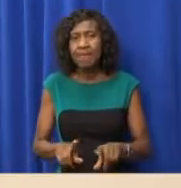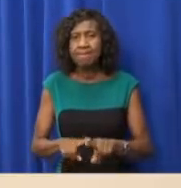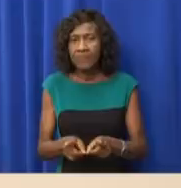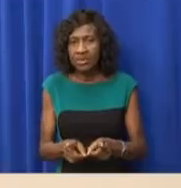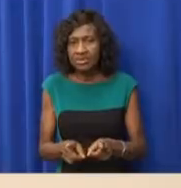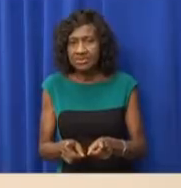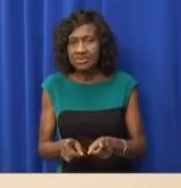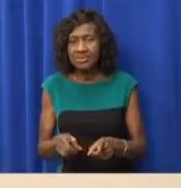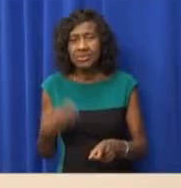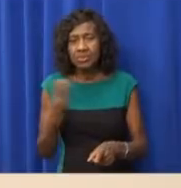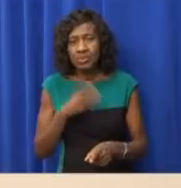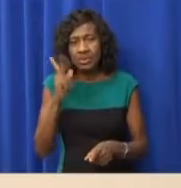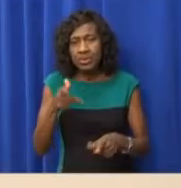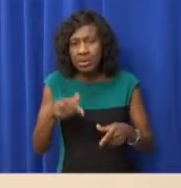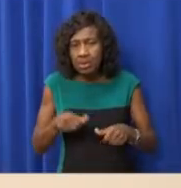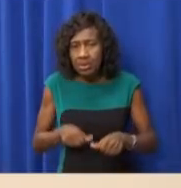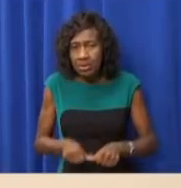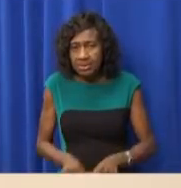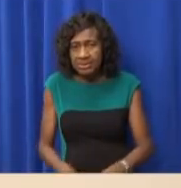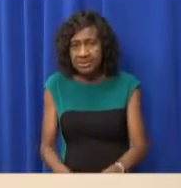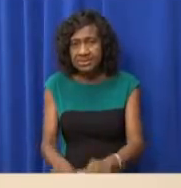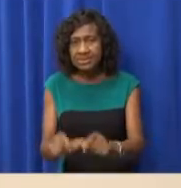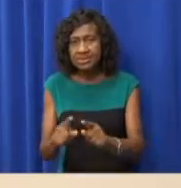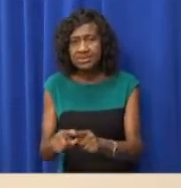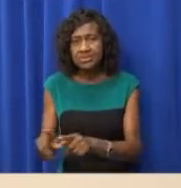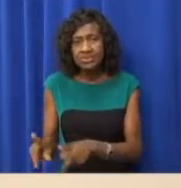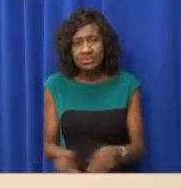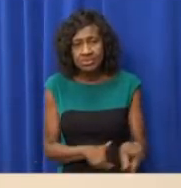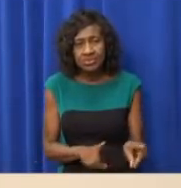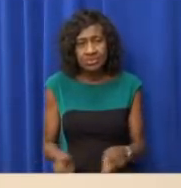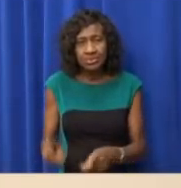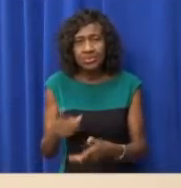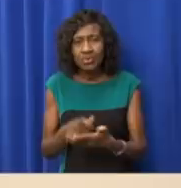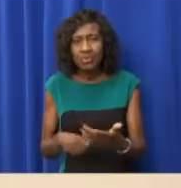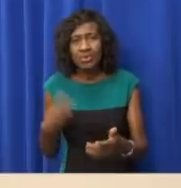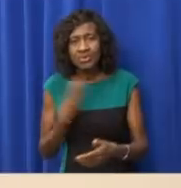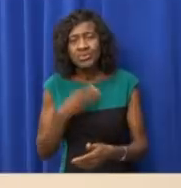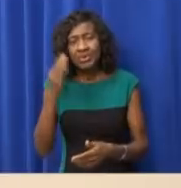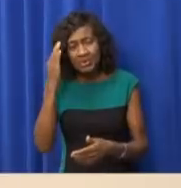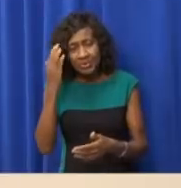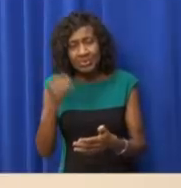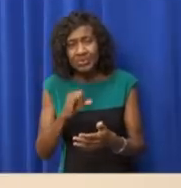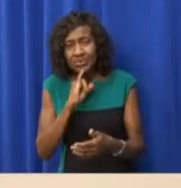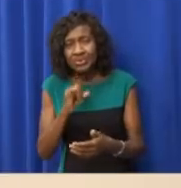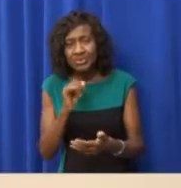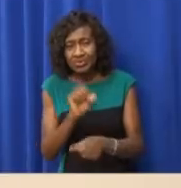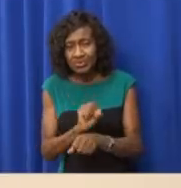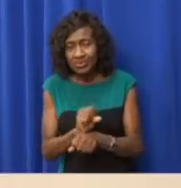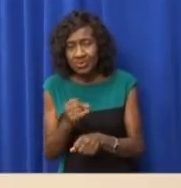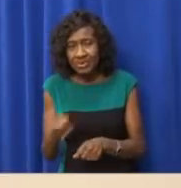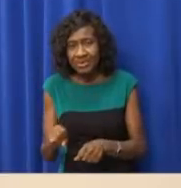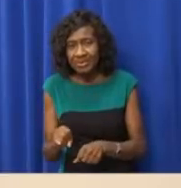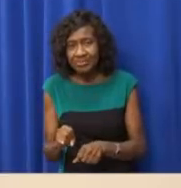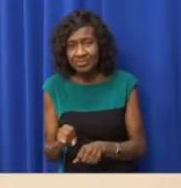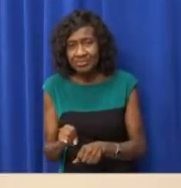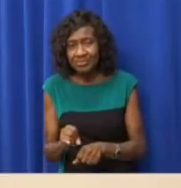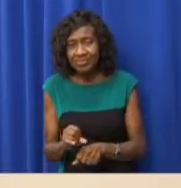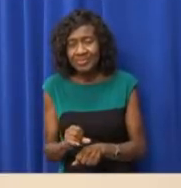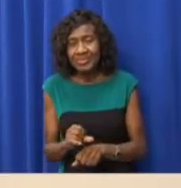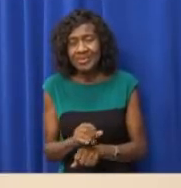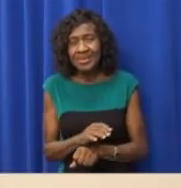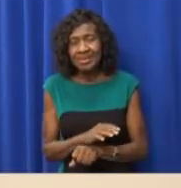to do what we know is working and not get too far ahead of